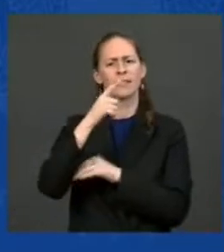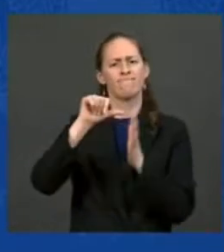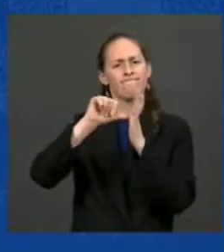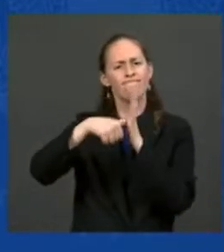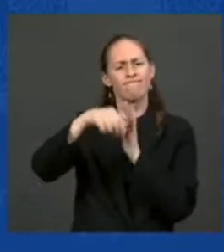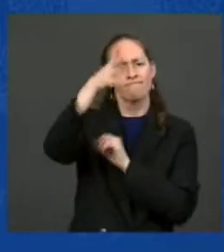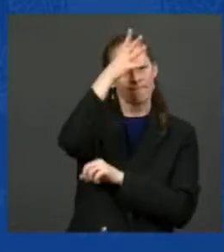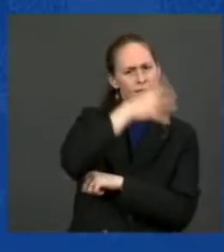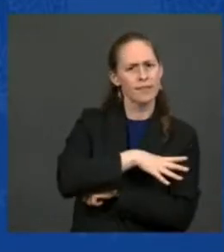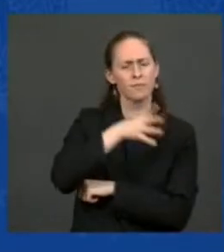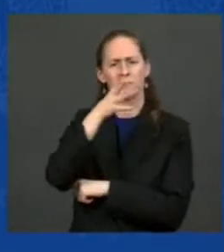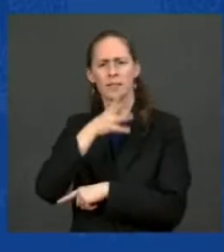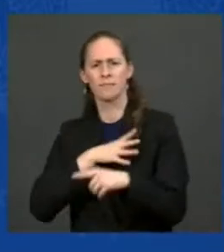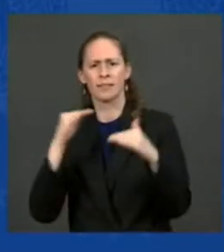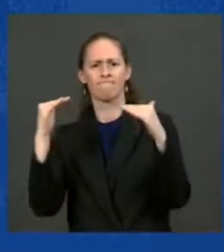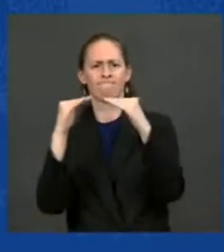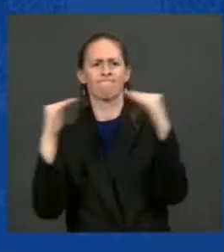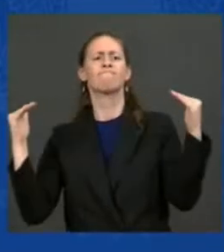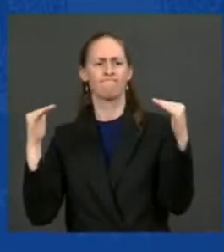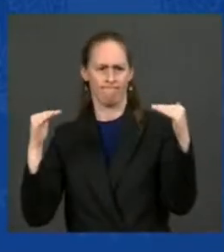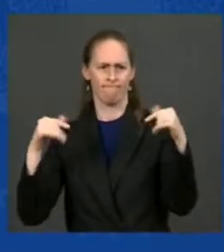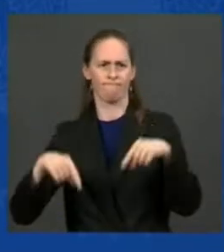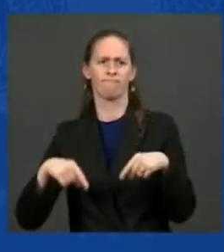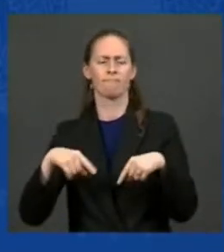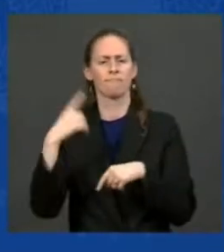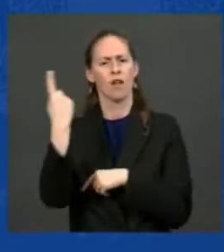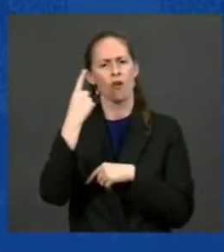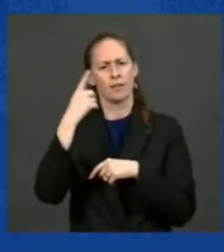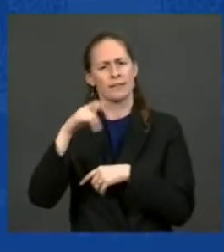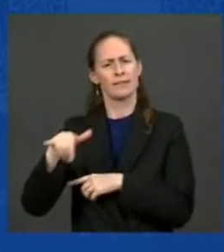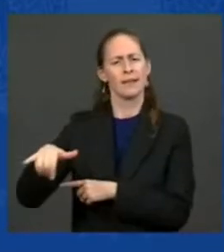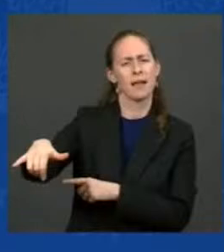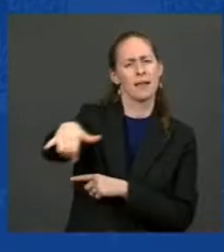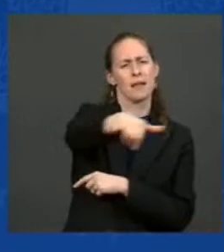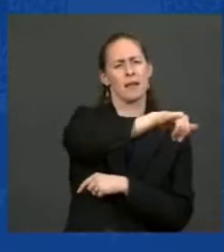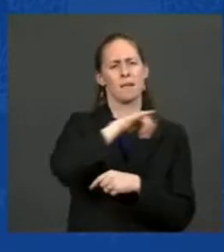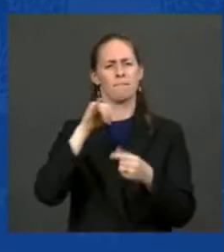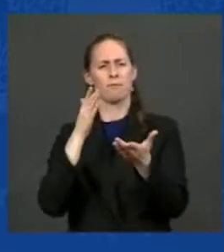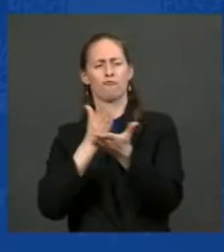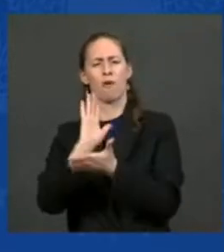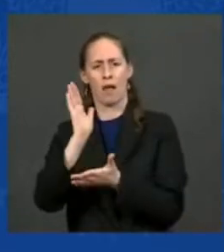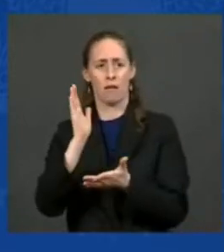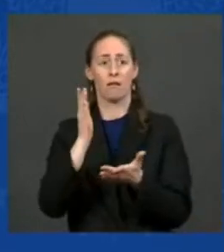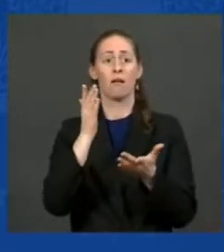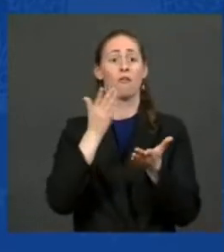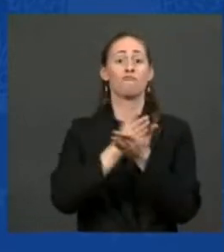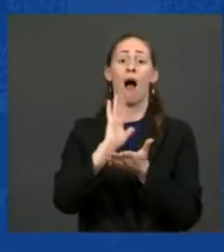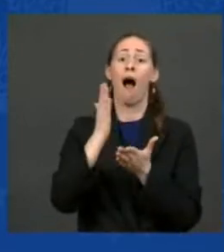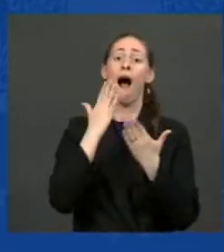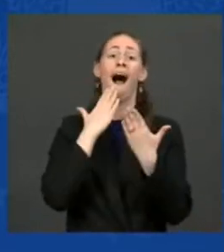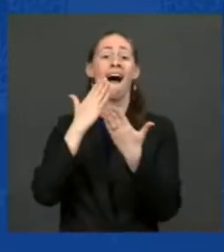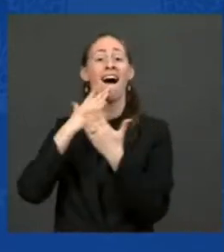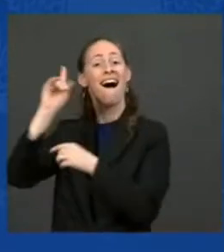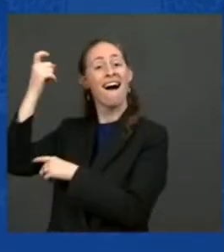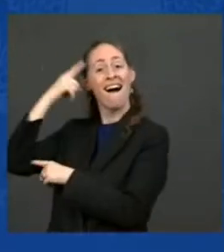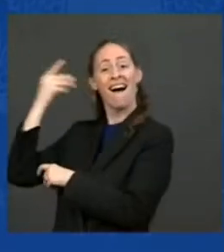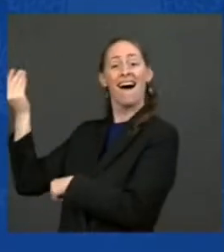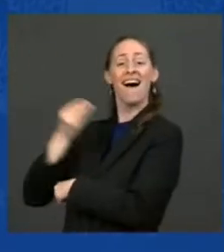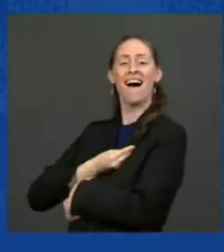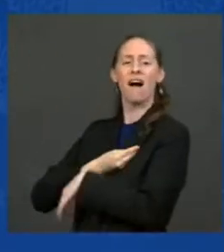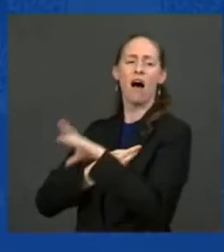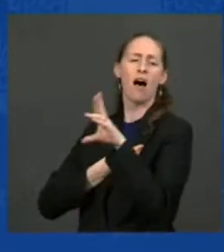by a Creator with certain inalienable rights. And those rights don't flow from the power of the government. These rights